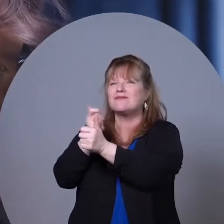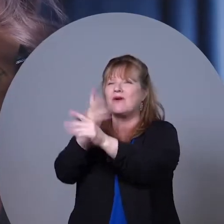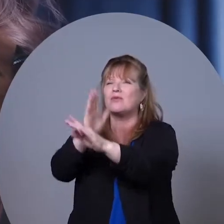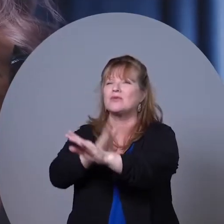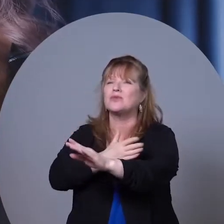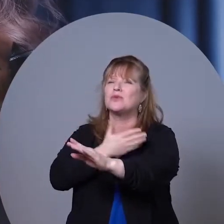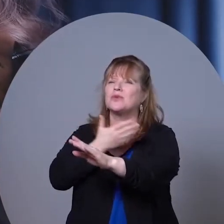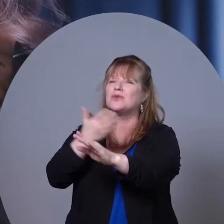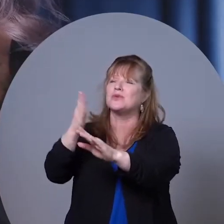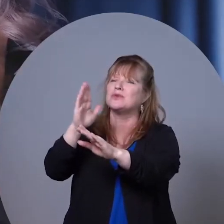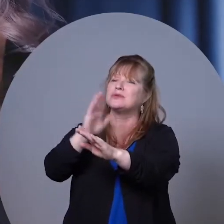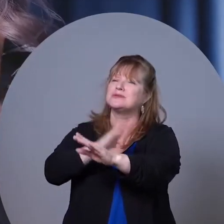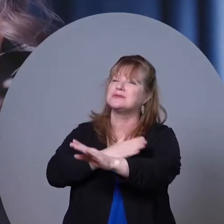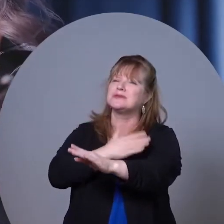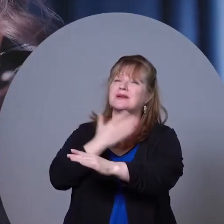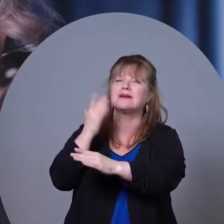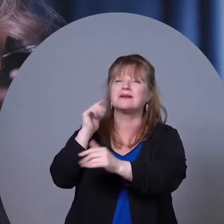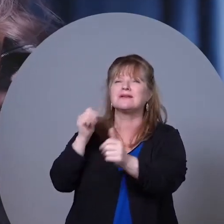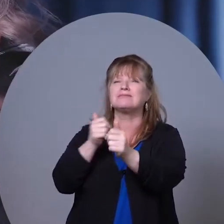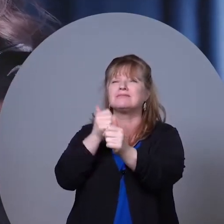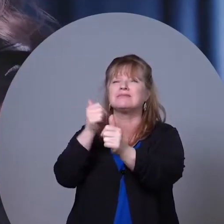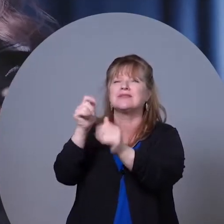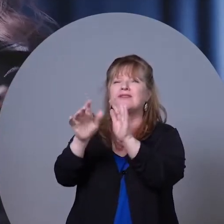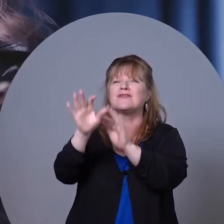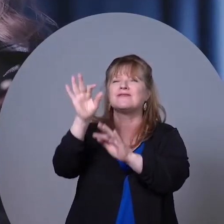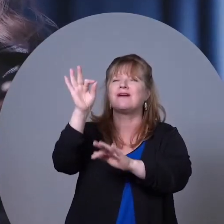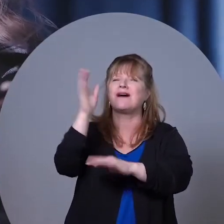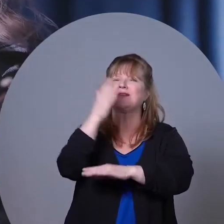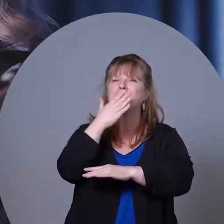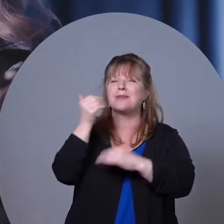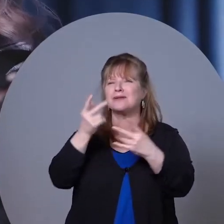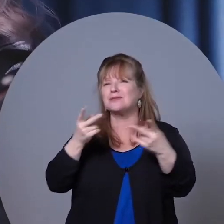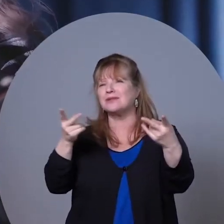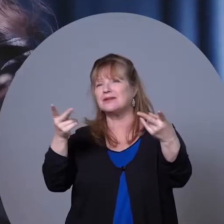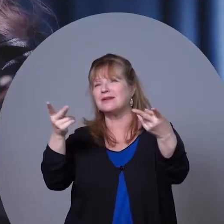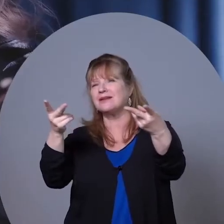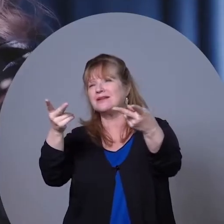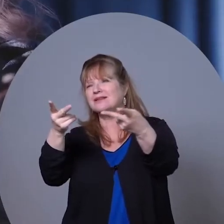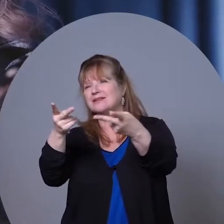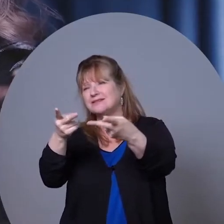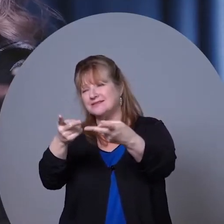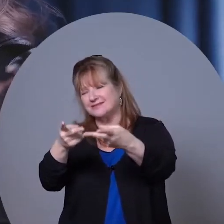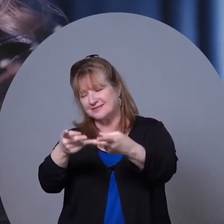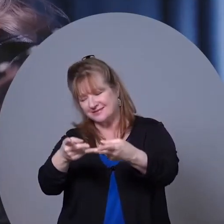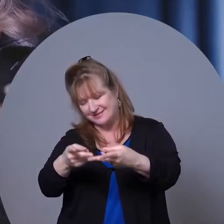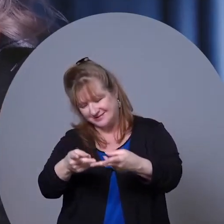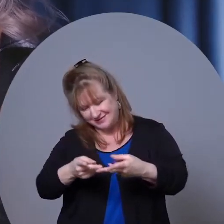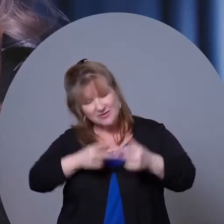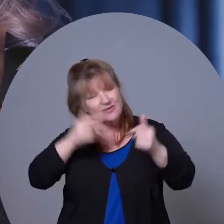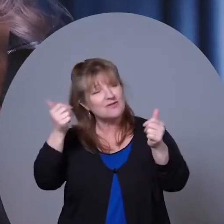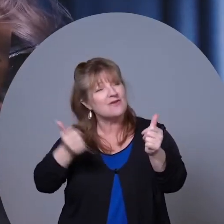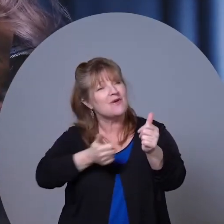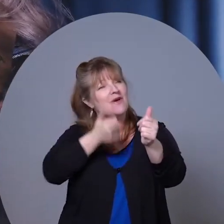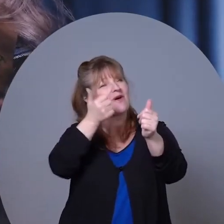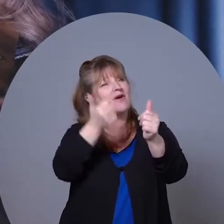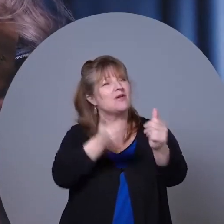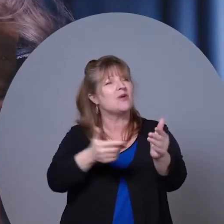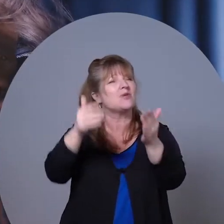melody to the other side of the hill. Follow